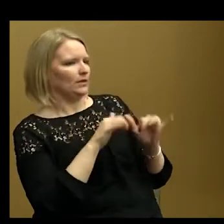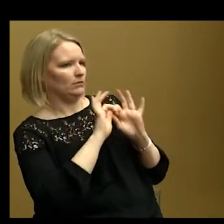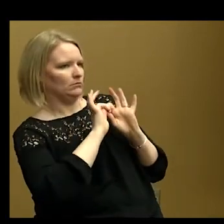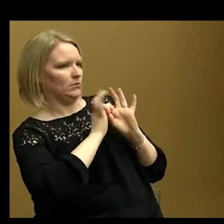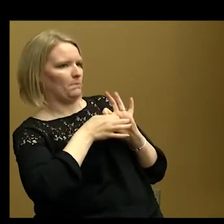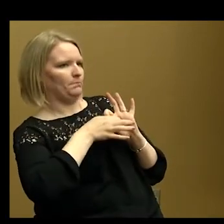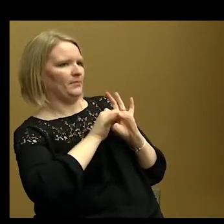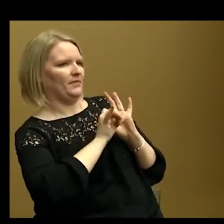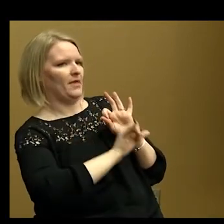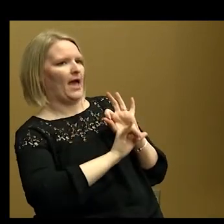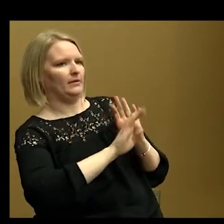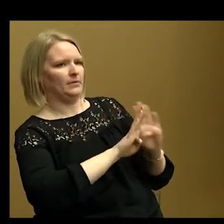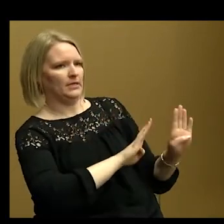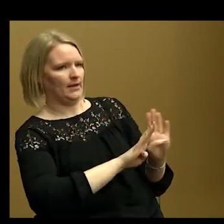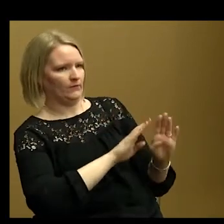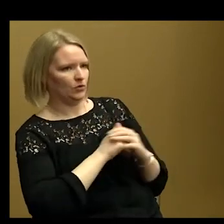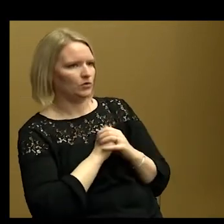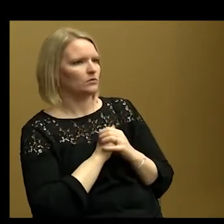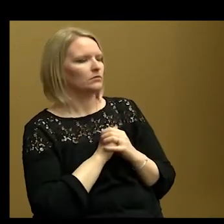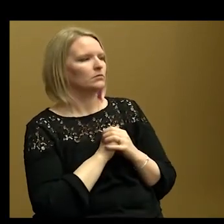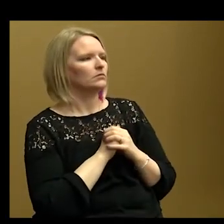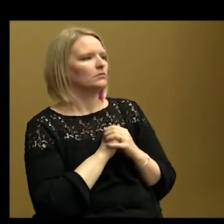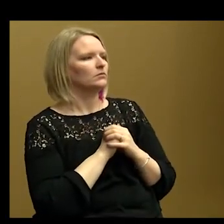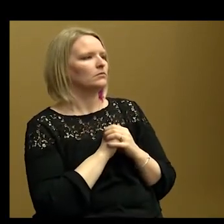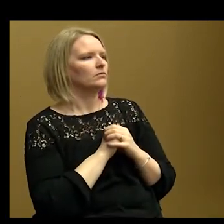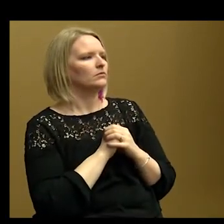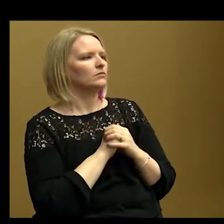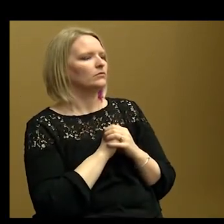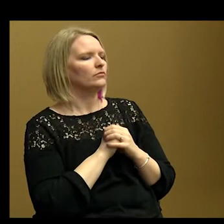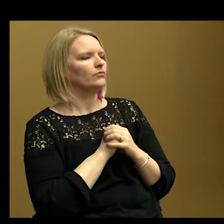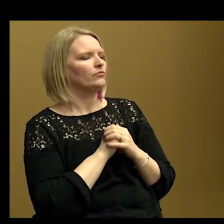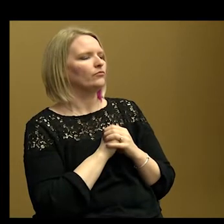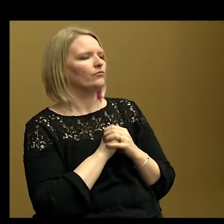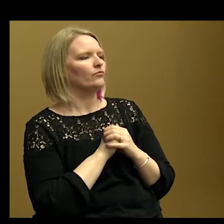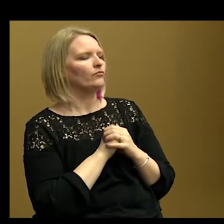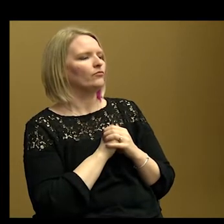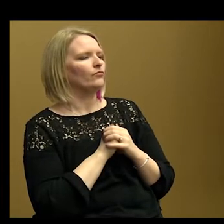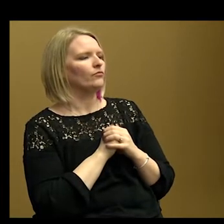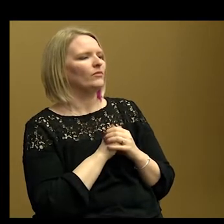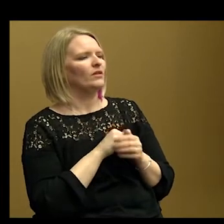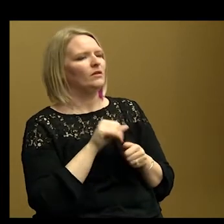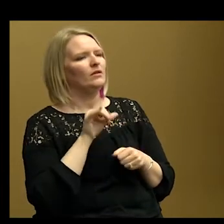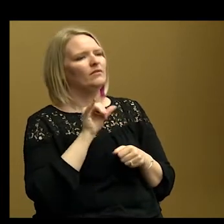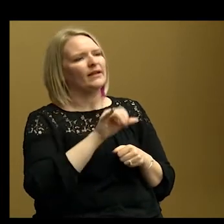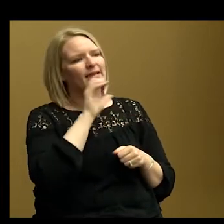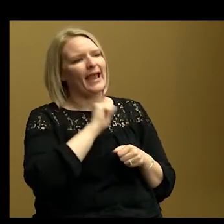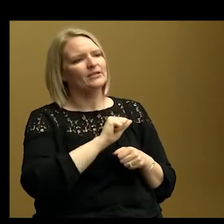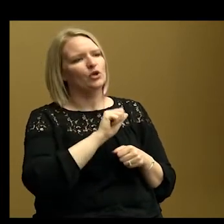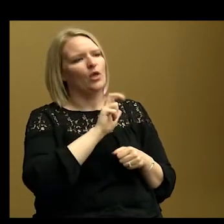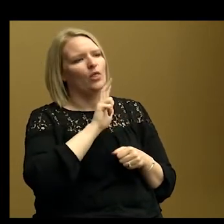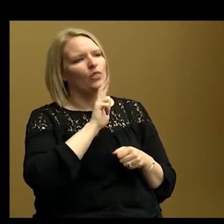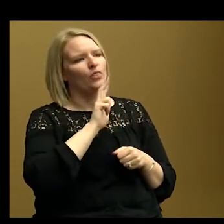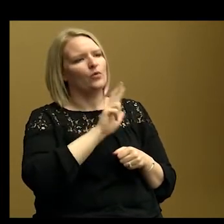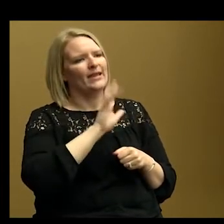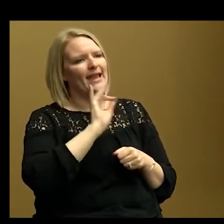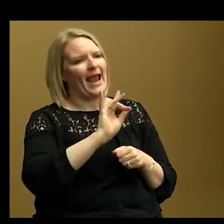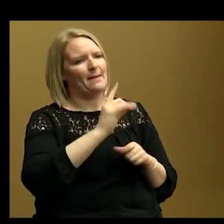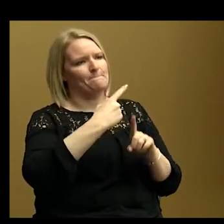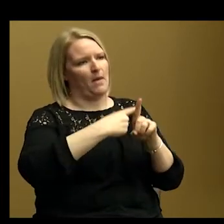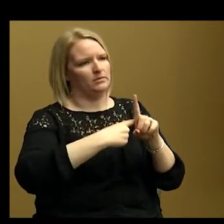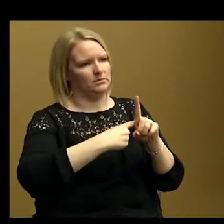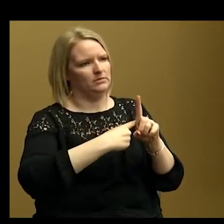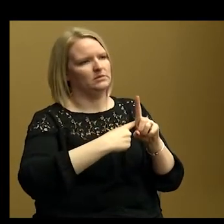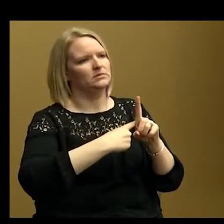interpreting those. And this is that 3 to 8 months, 9 months age